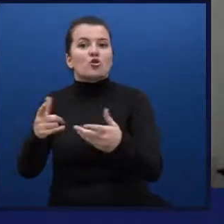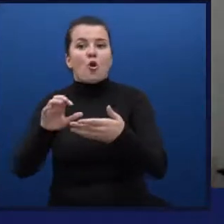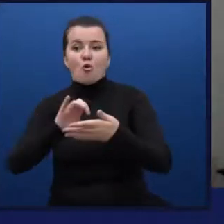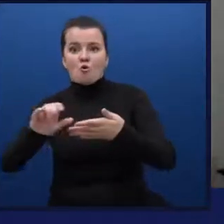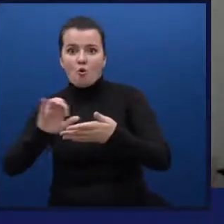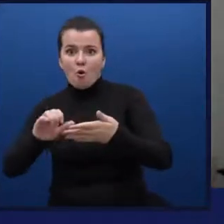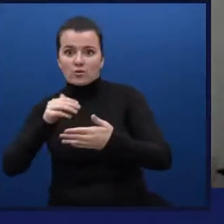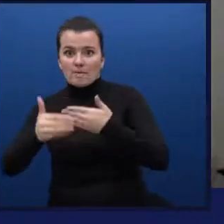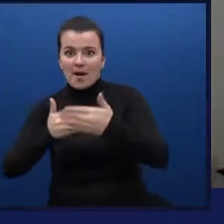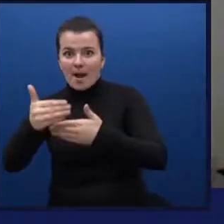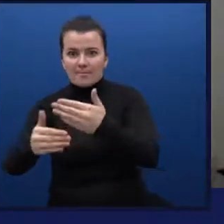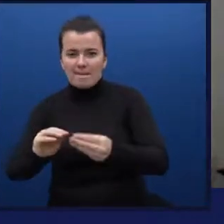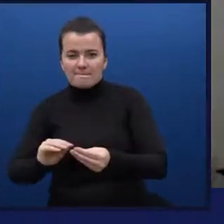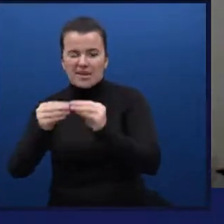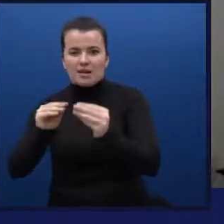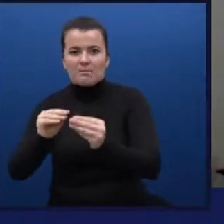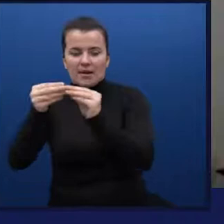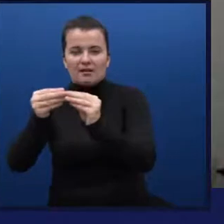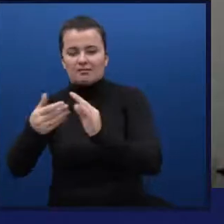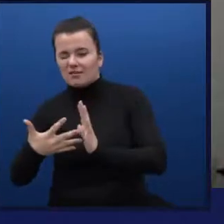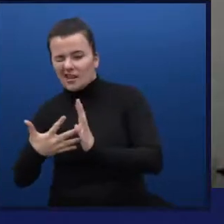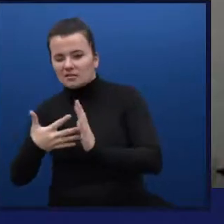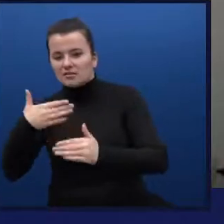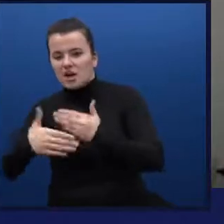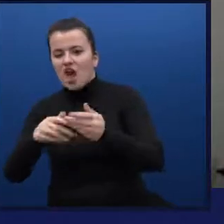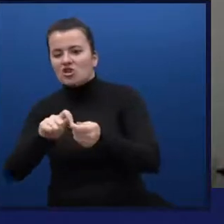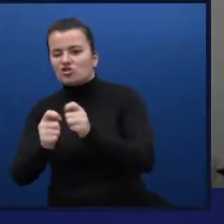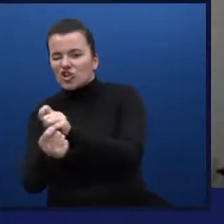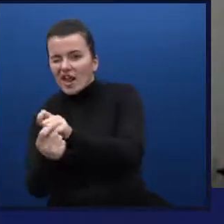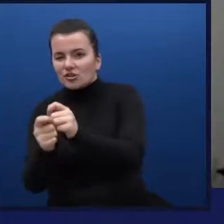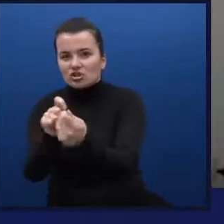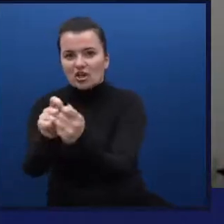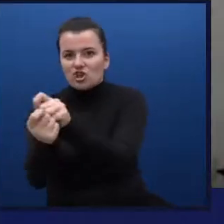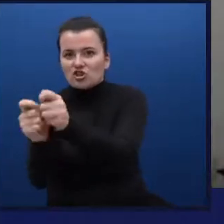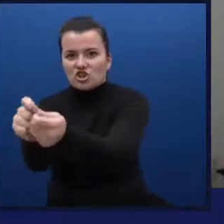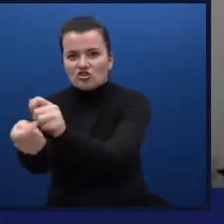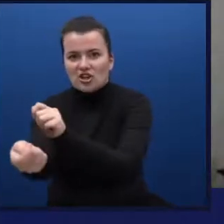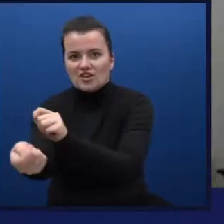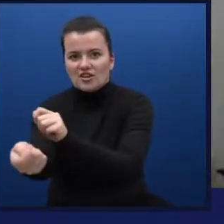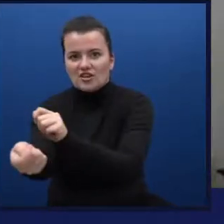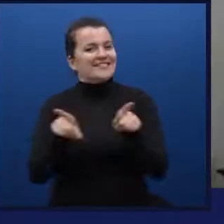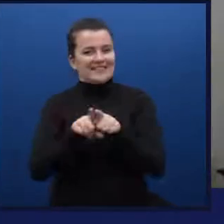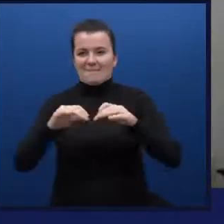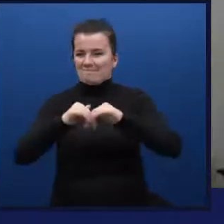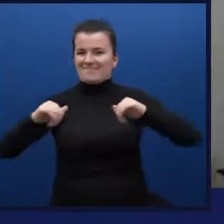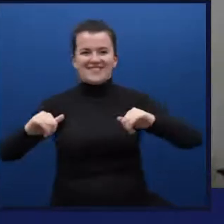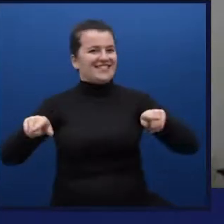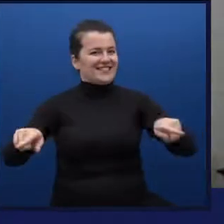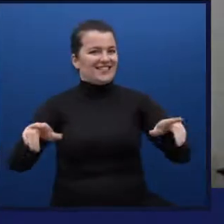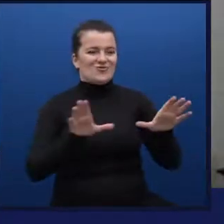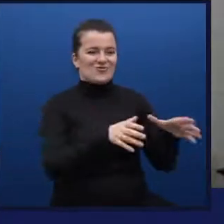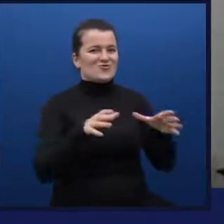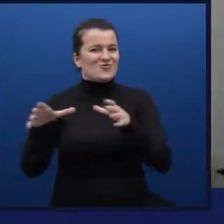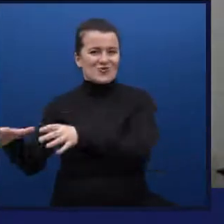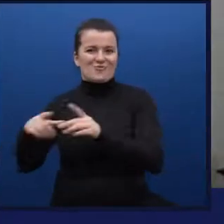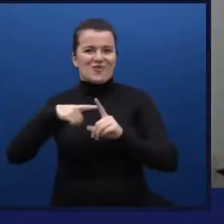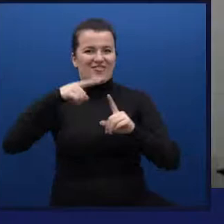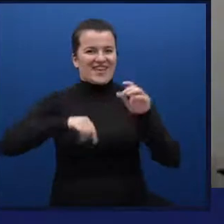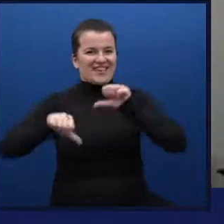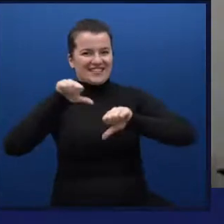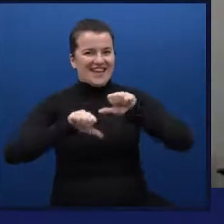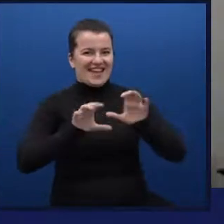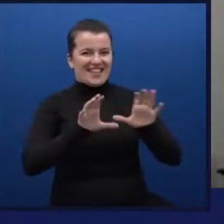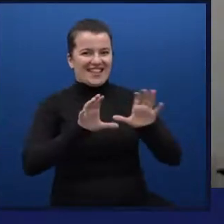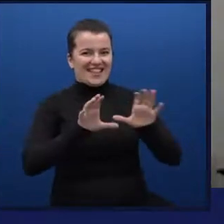pipelines. They're the ones who manage change in production. And so I do have that same separation, and I've seen it work well. But I also know very